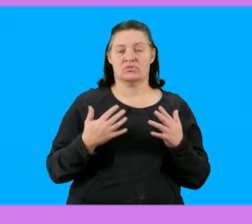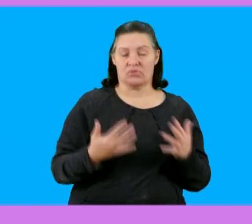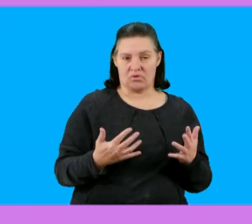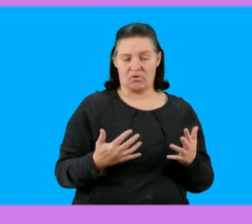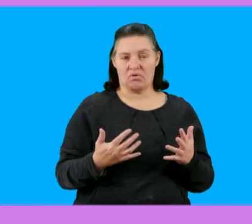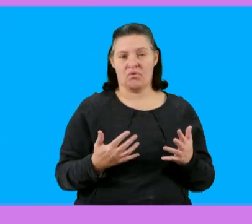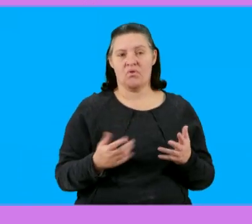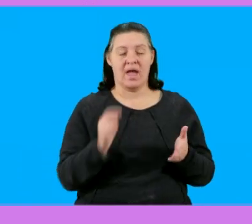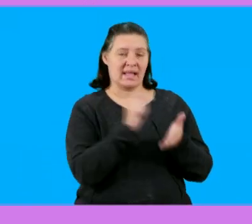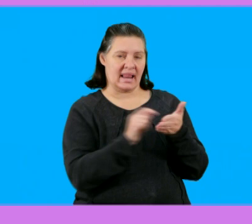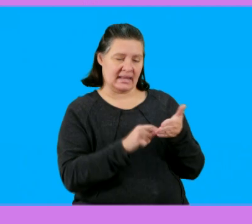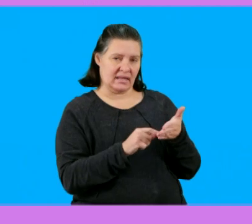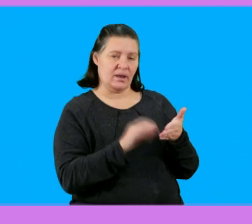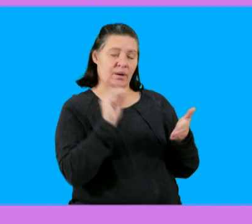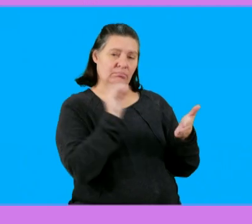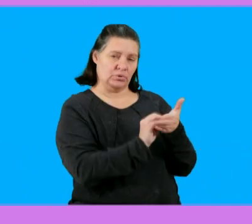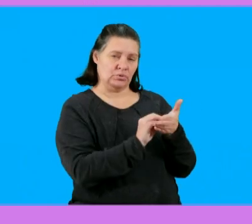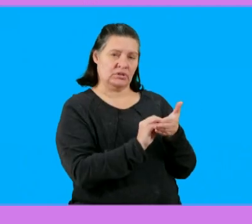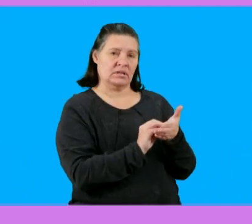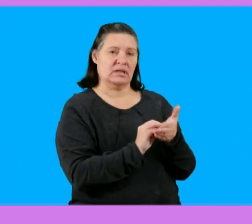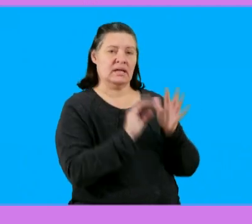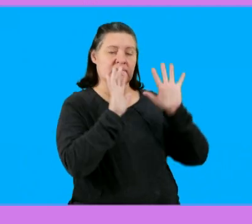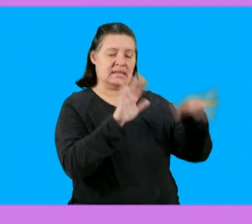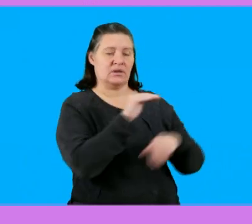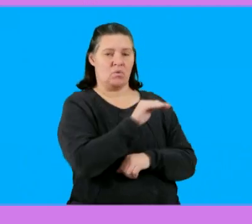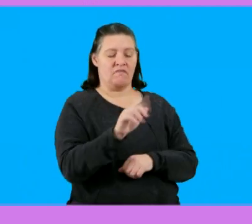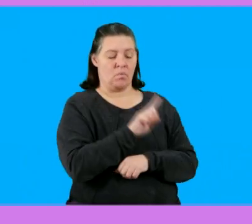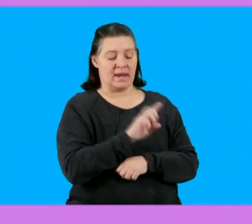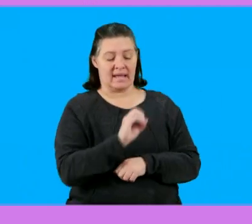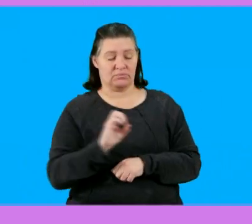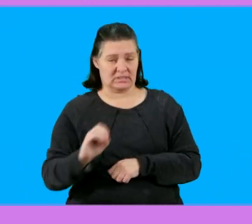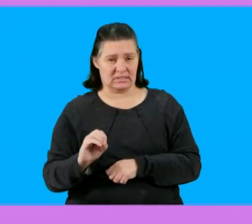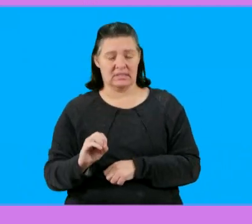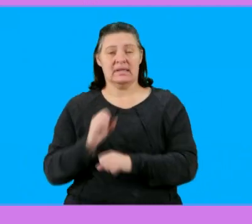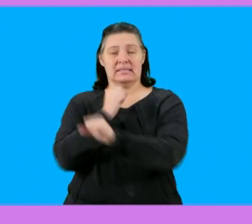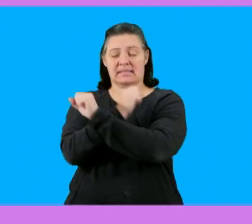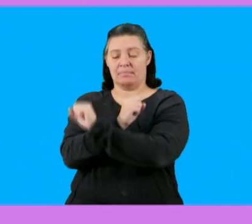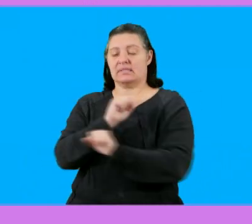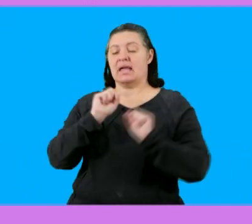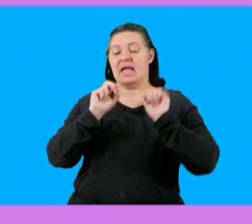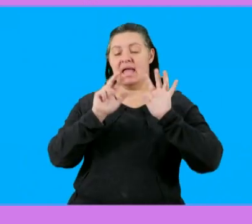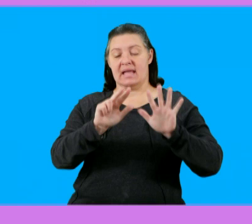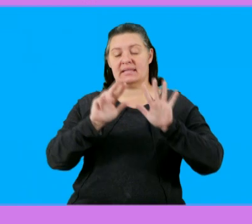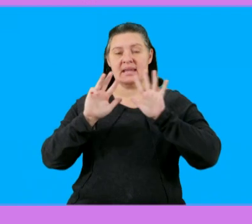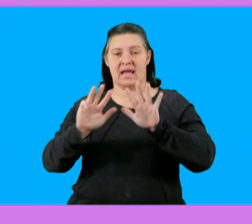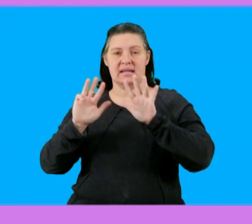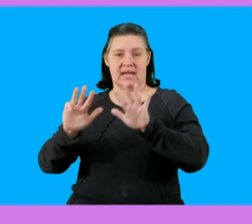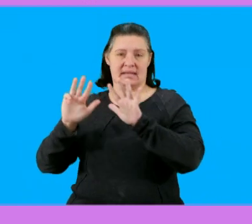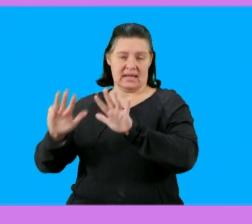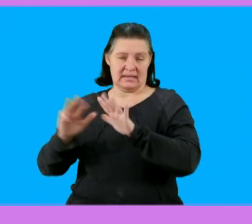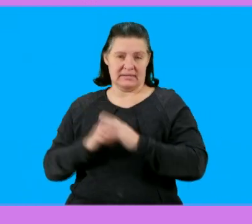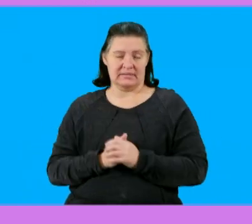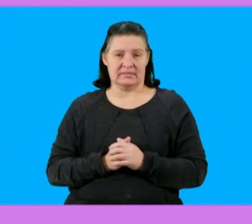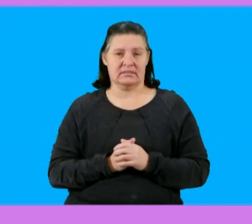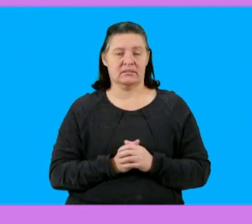8,999 Rand. Now let's get our calculators and calculate 10%. So 10 over 100 multiplied by